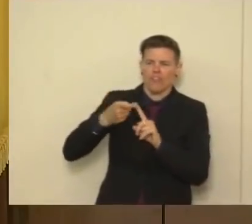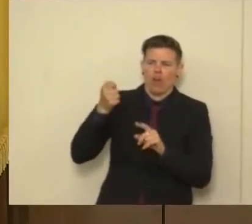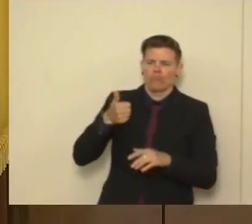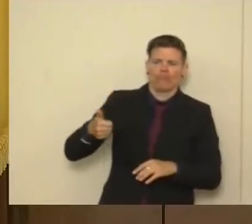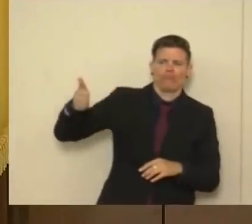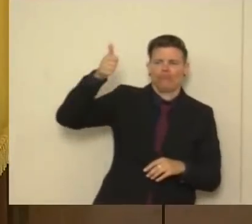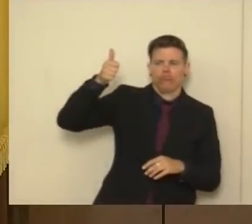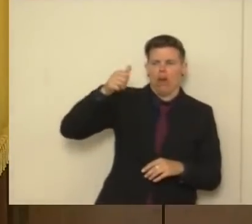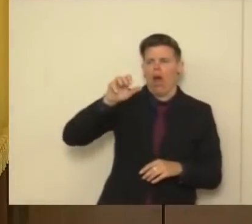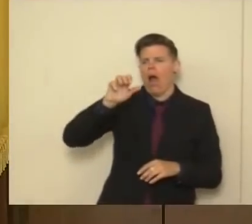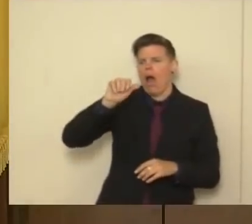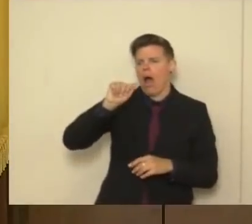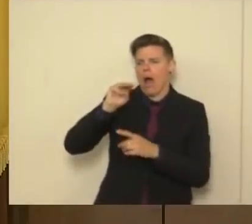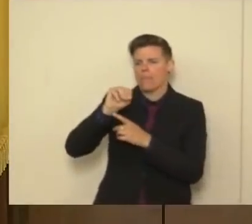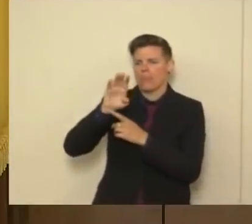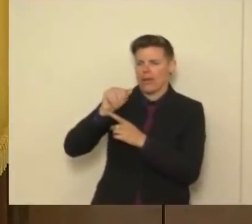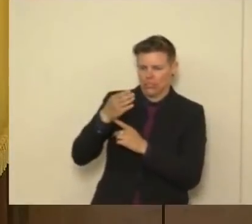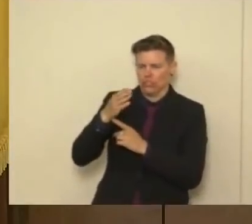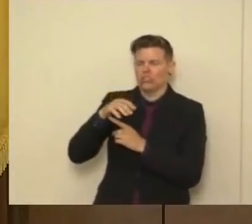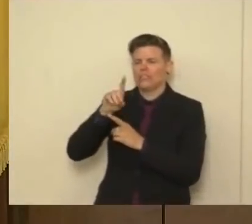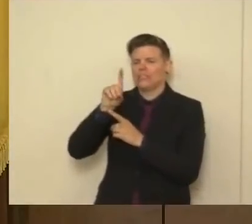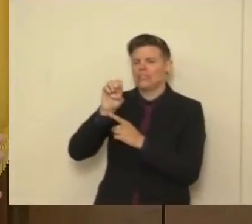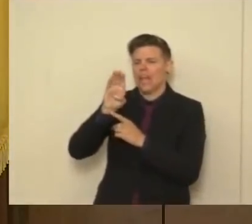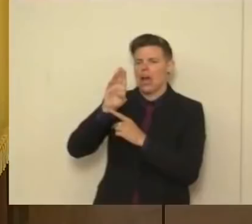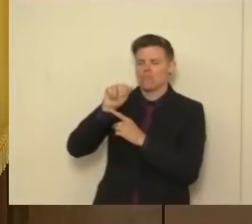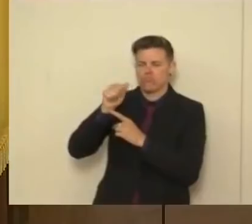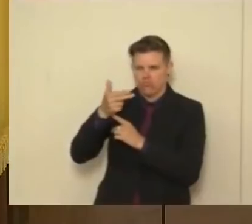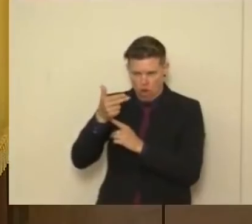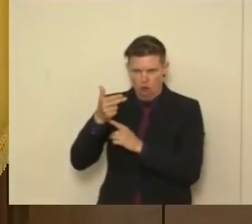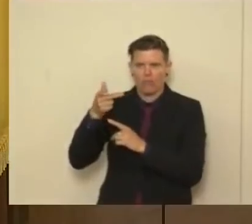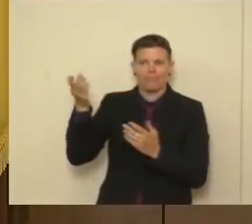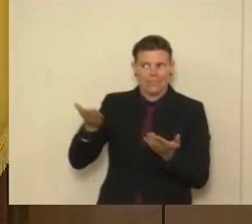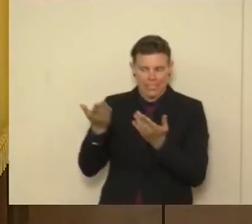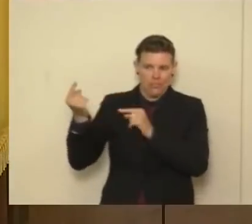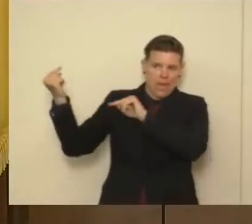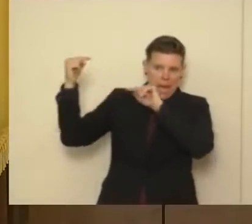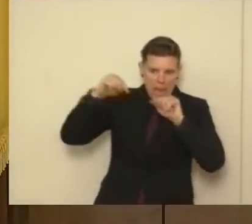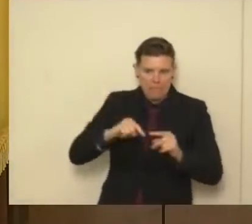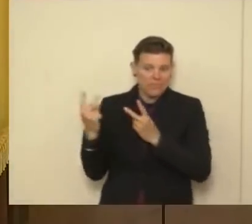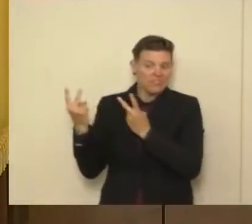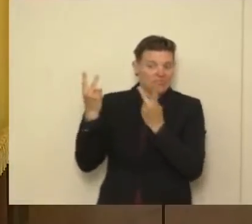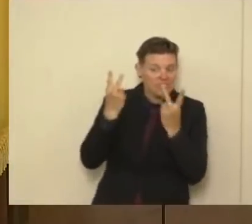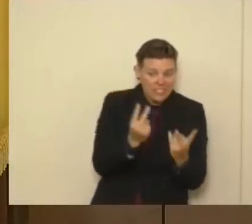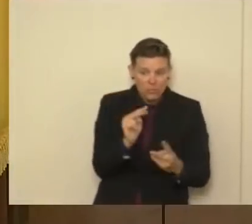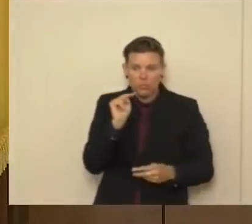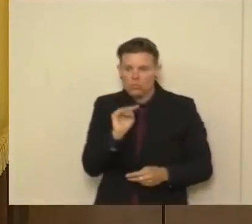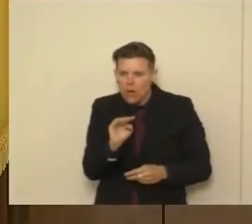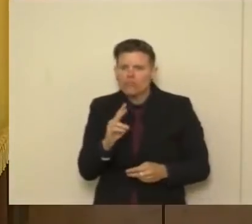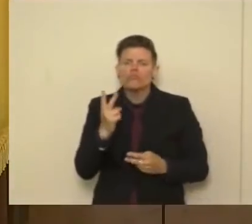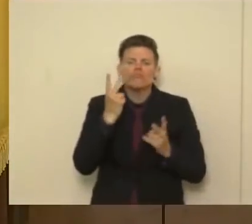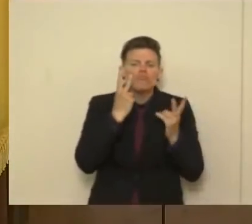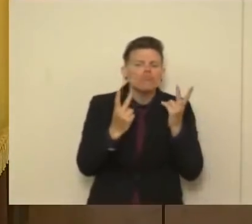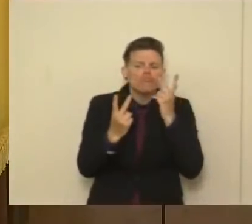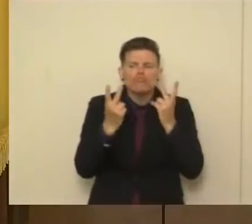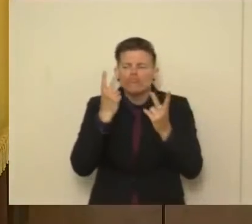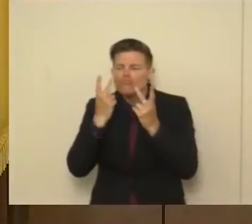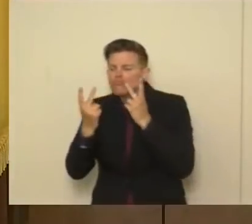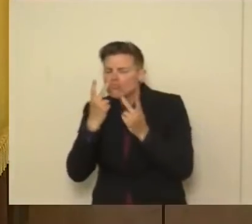state of New Mexico, who is traveling many states and meeting up with the Vice President, talking about a number